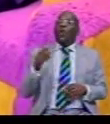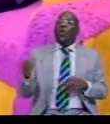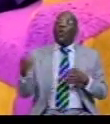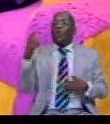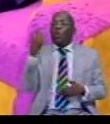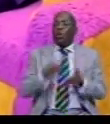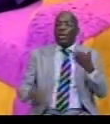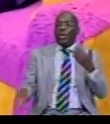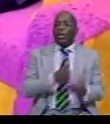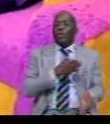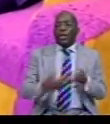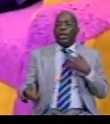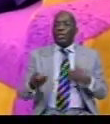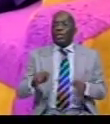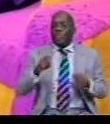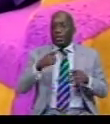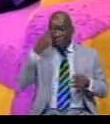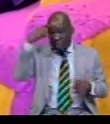hear it.